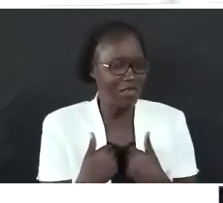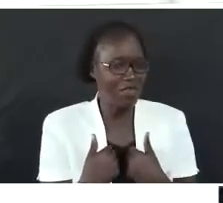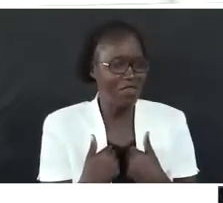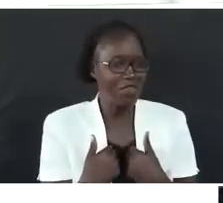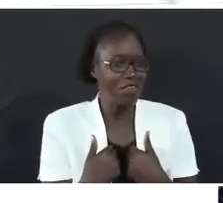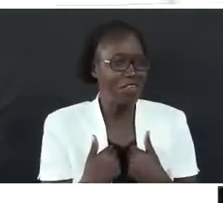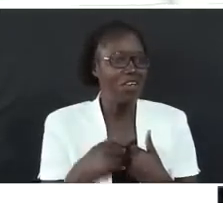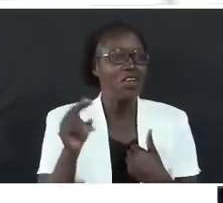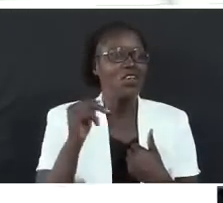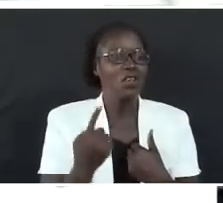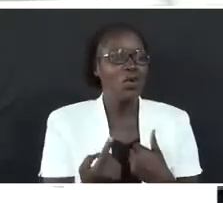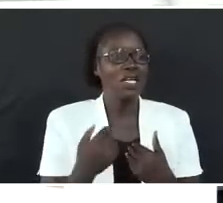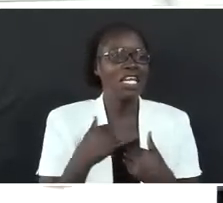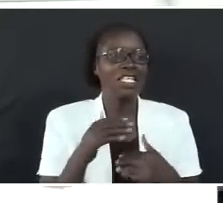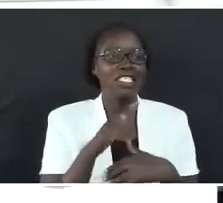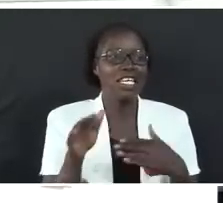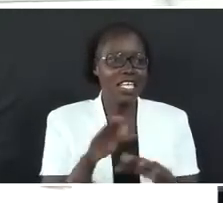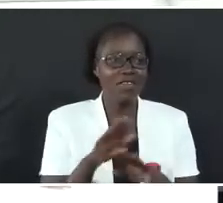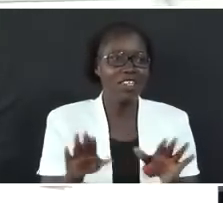No one has it all.